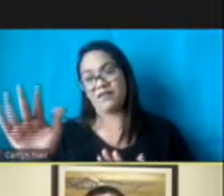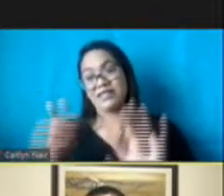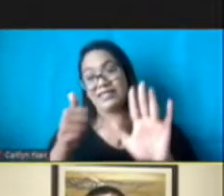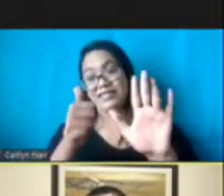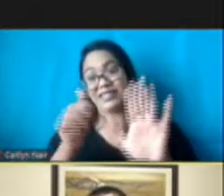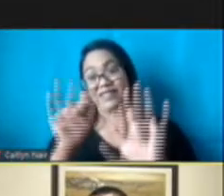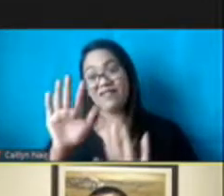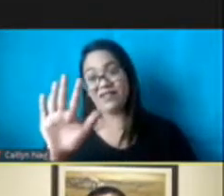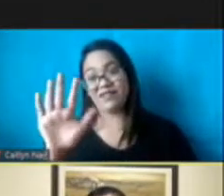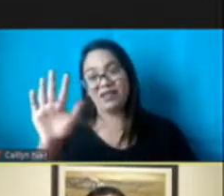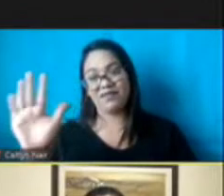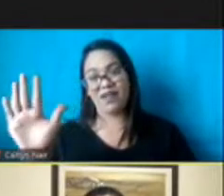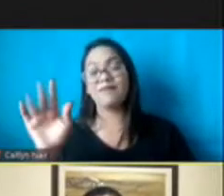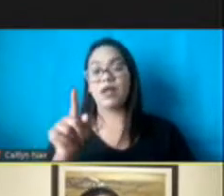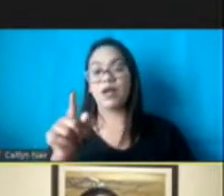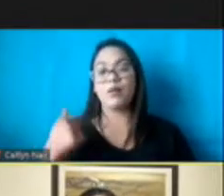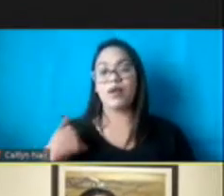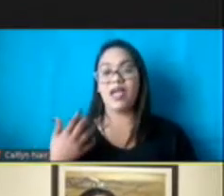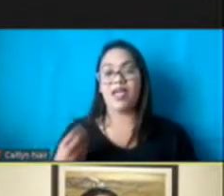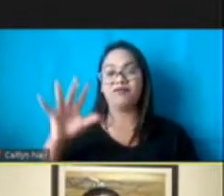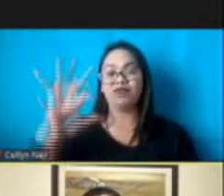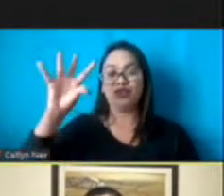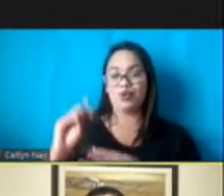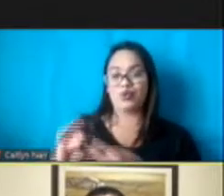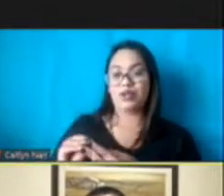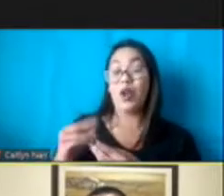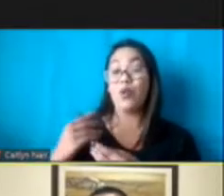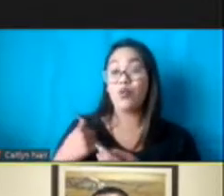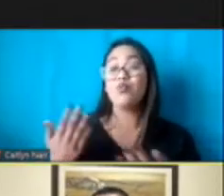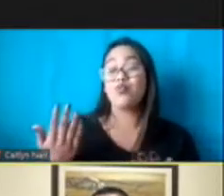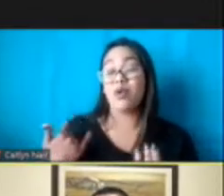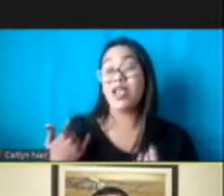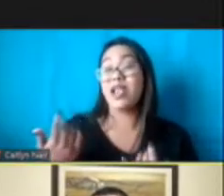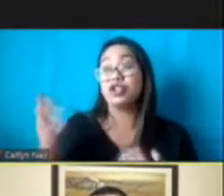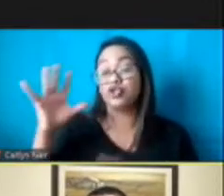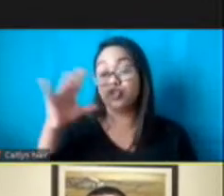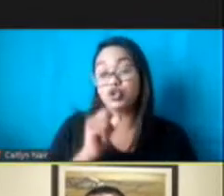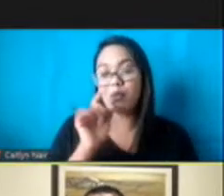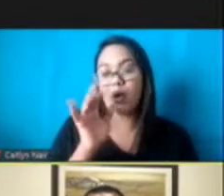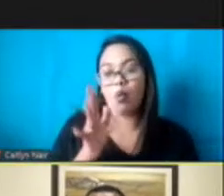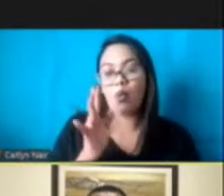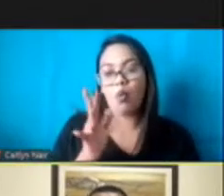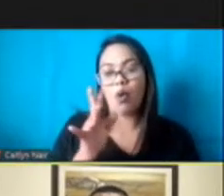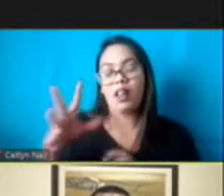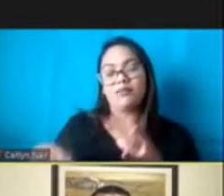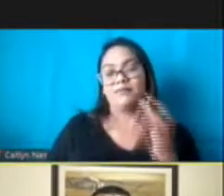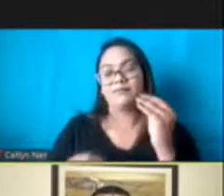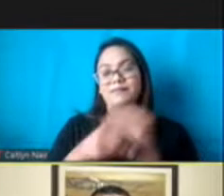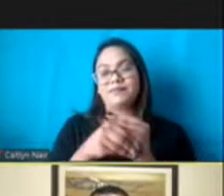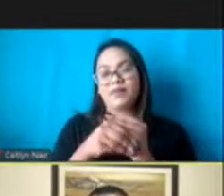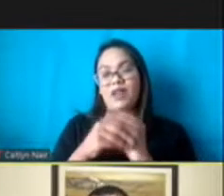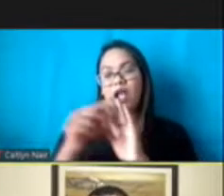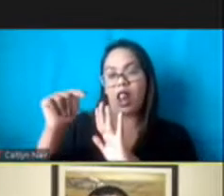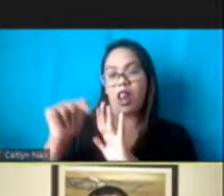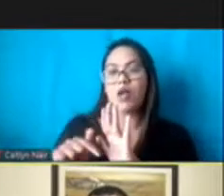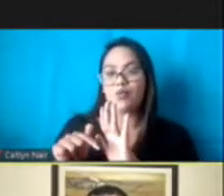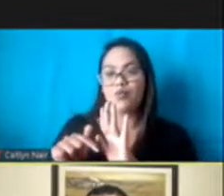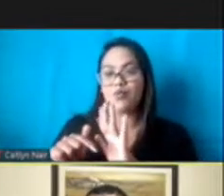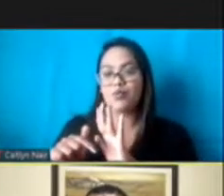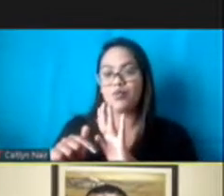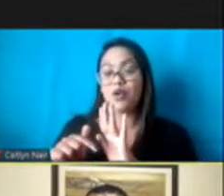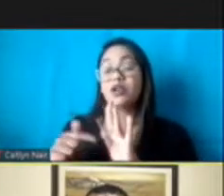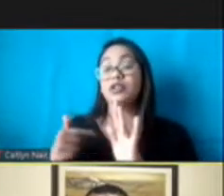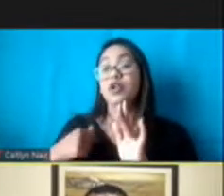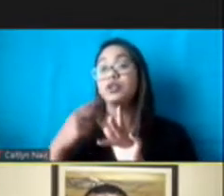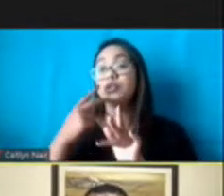week, we're updated, and we expect that to be about 900 admissions. But the pattern that we're seeing is lower age group, similar to what you just saw